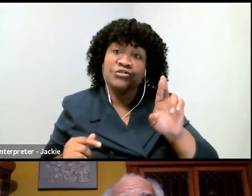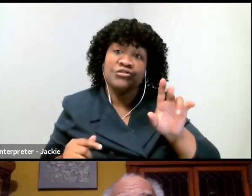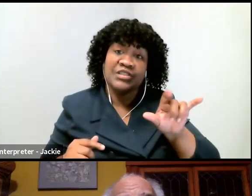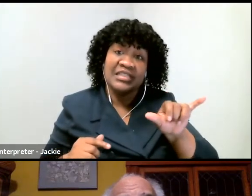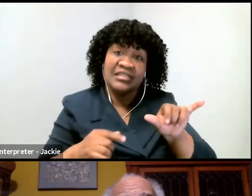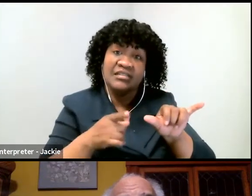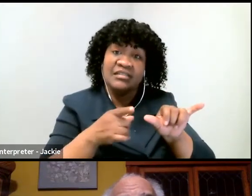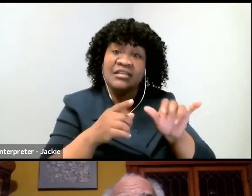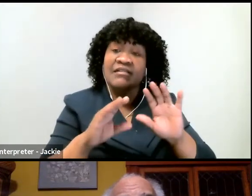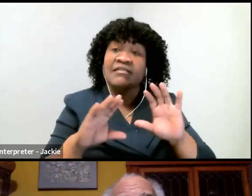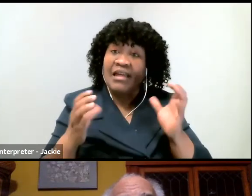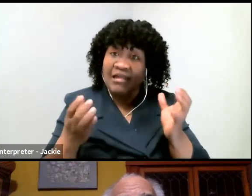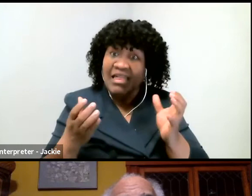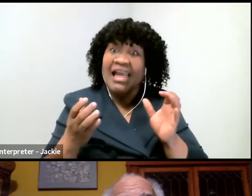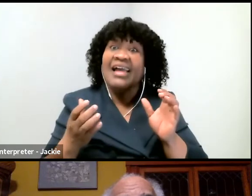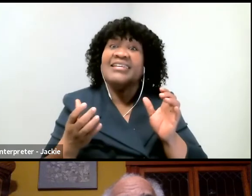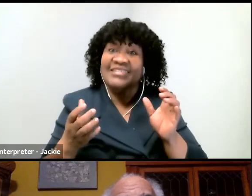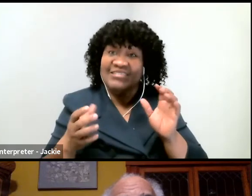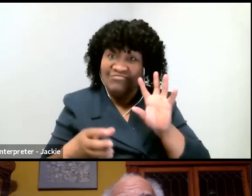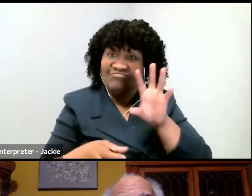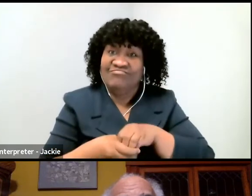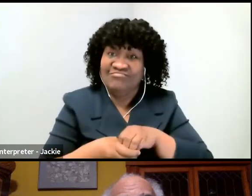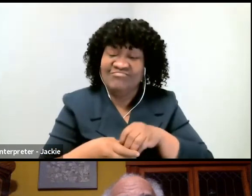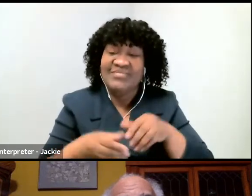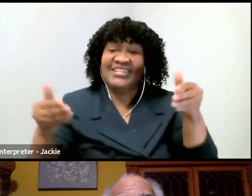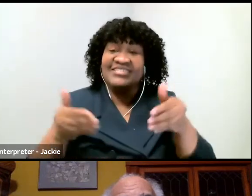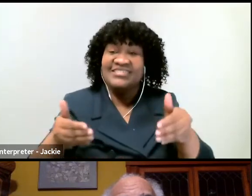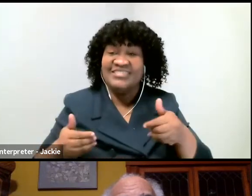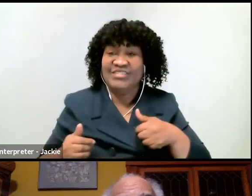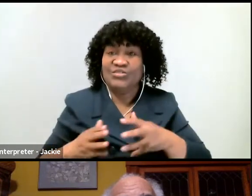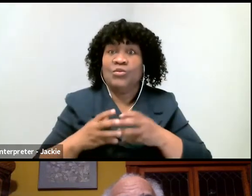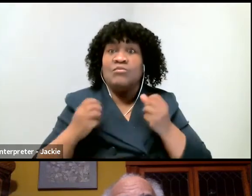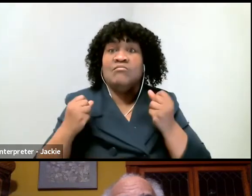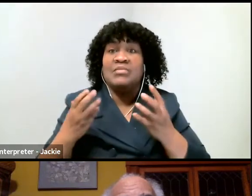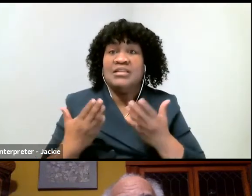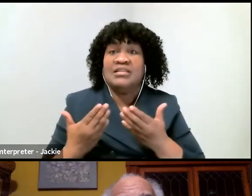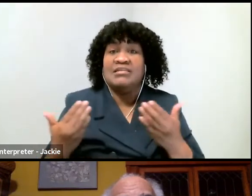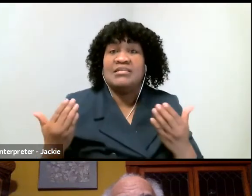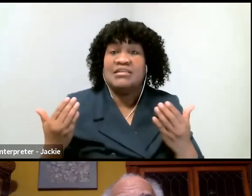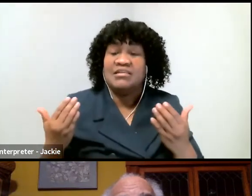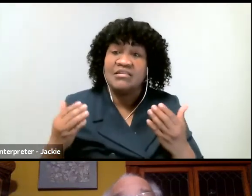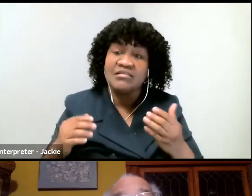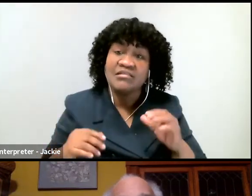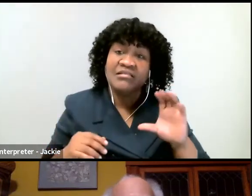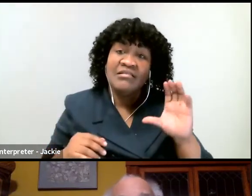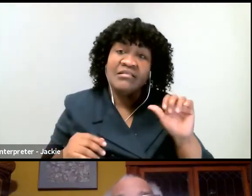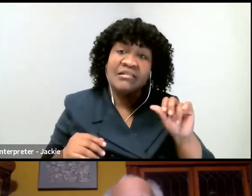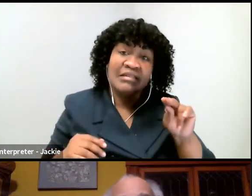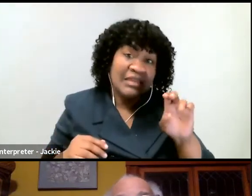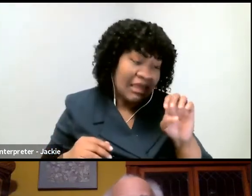class was my introduction to a lot of stuff. Tumors Kane, for example.